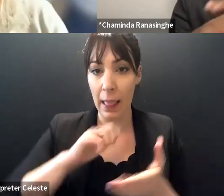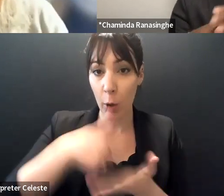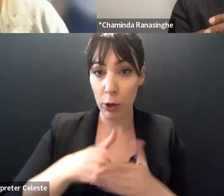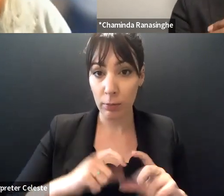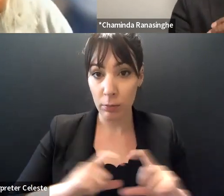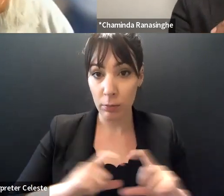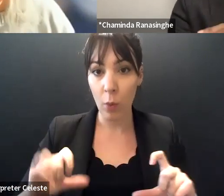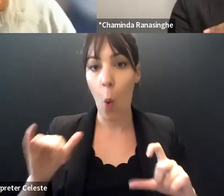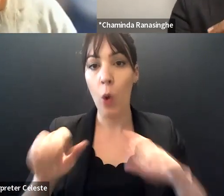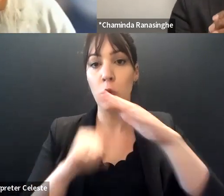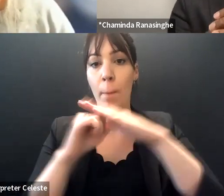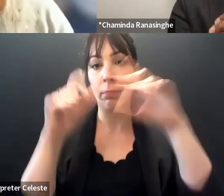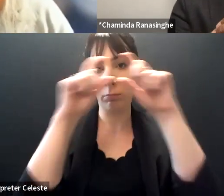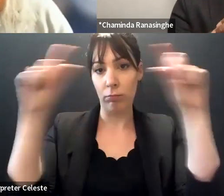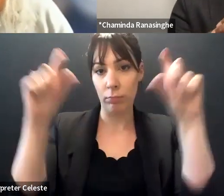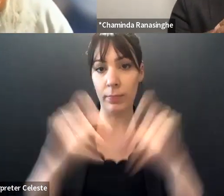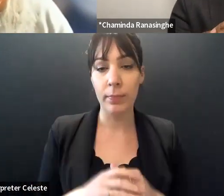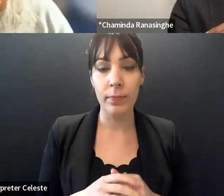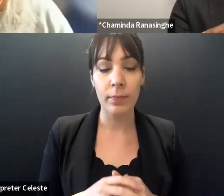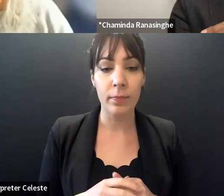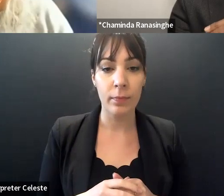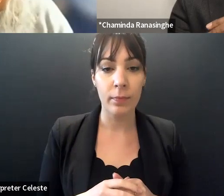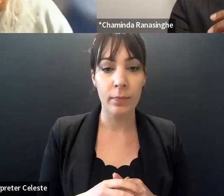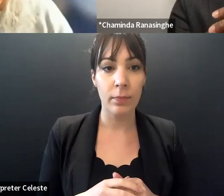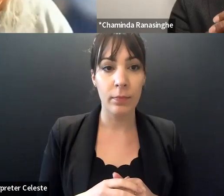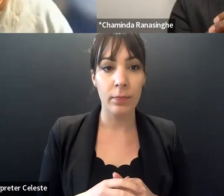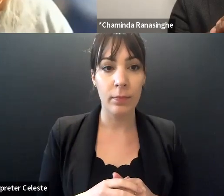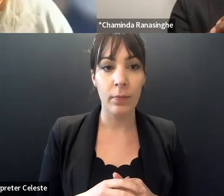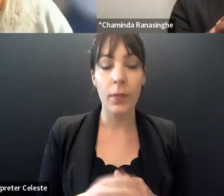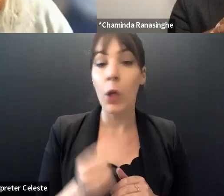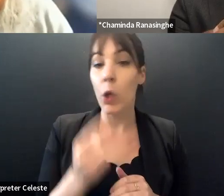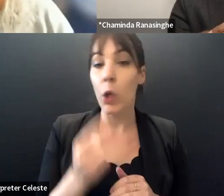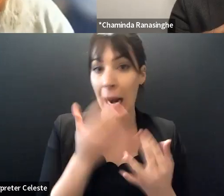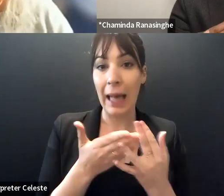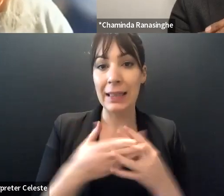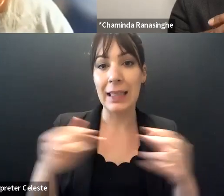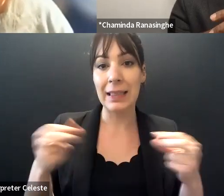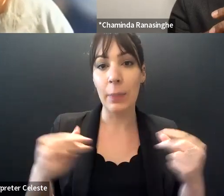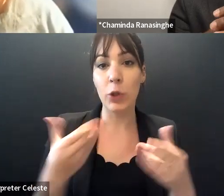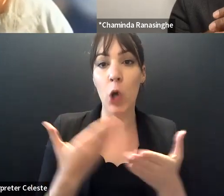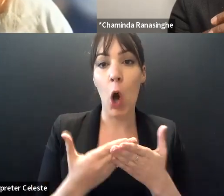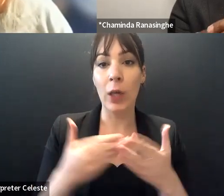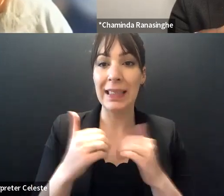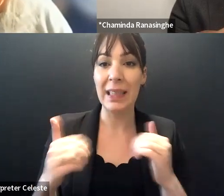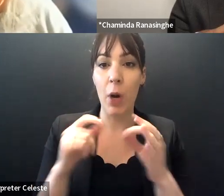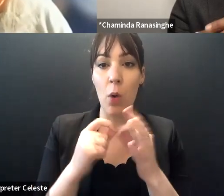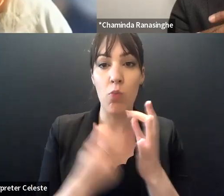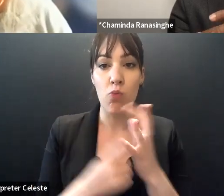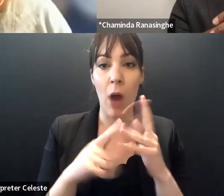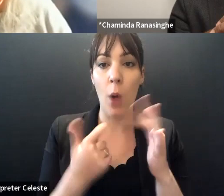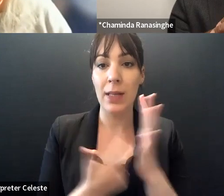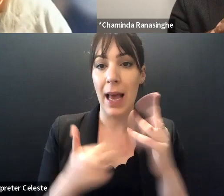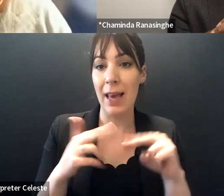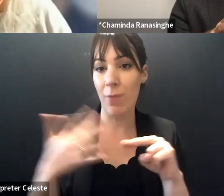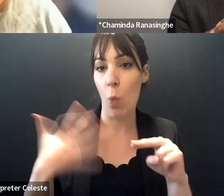screen. We also have captions available via a browser. And we'll put that link into the chat now for people